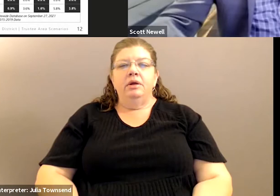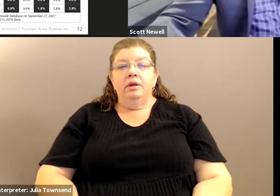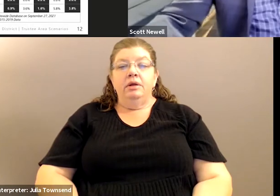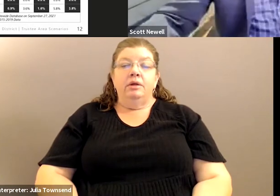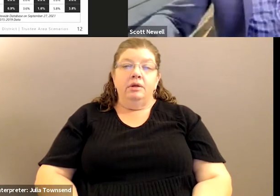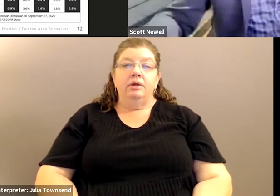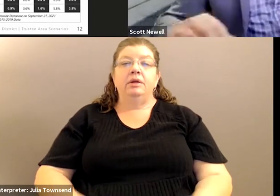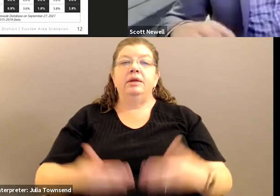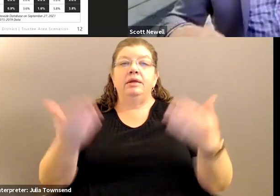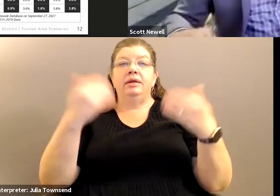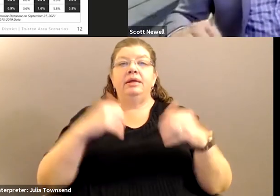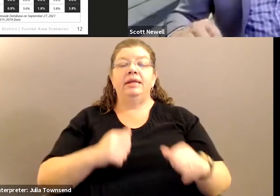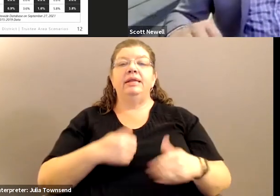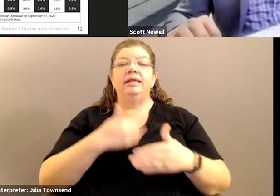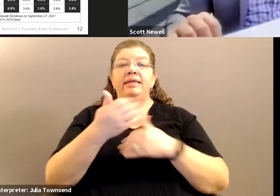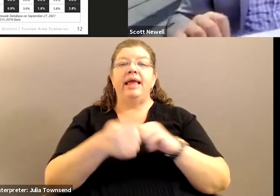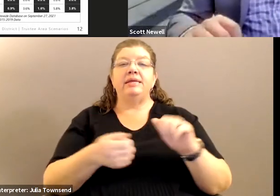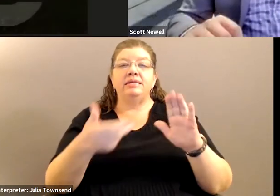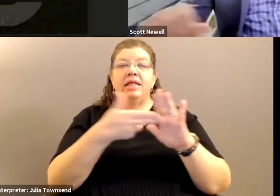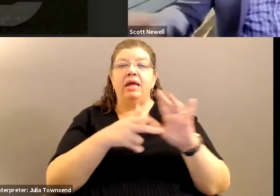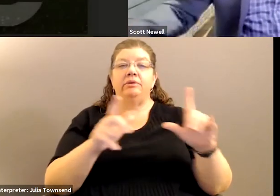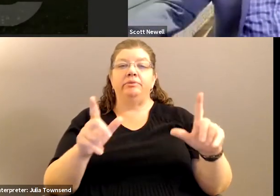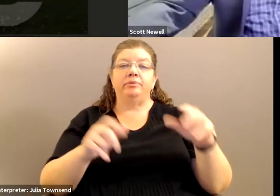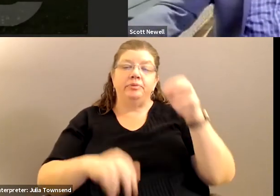go ahead and go to our next slide here